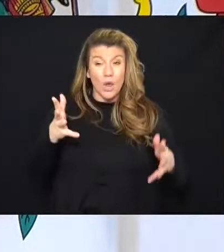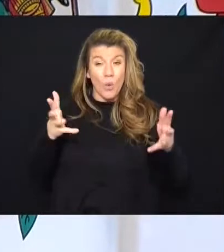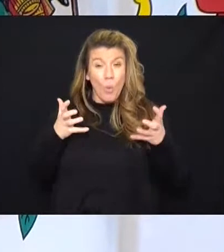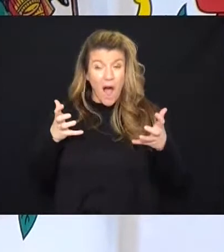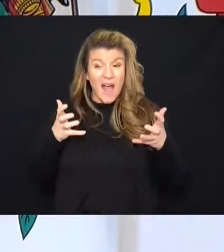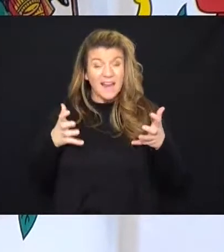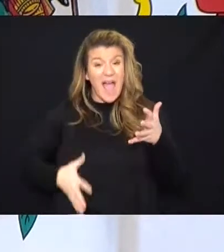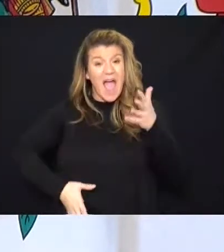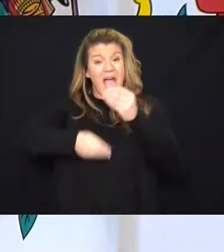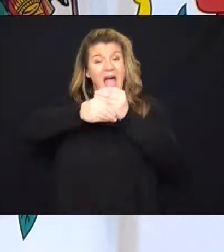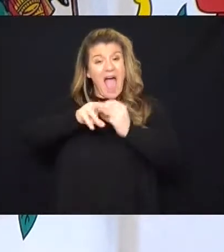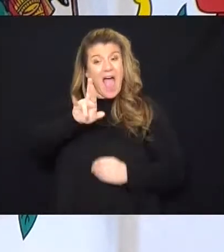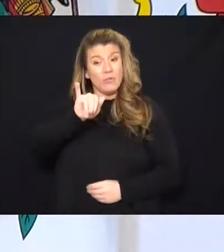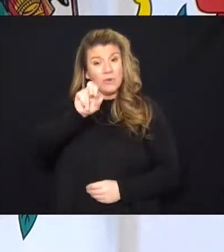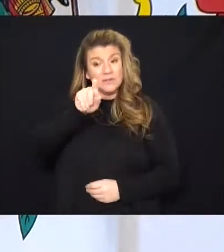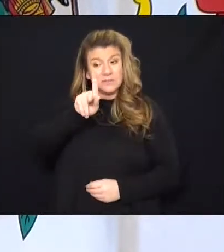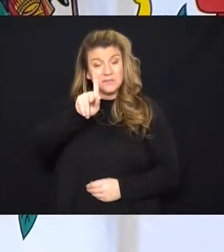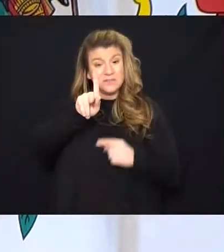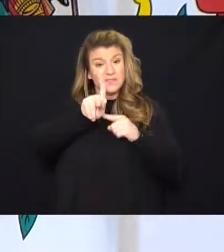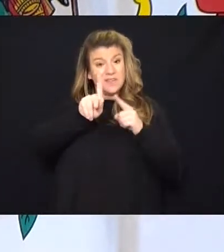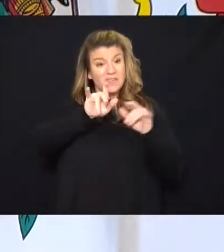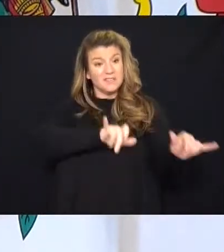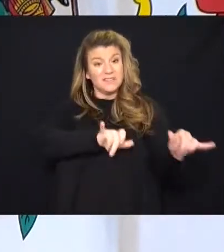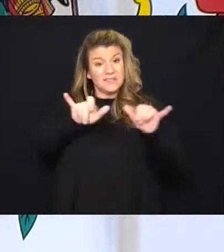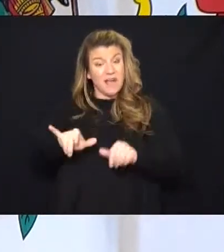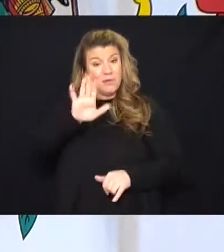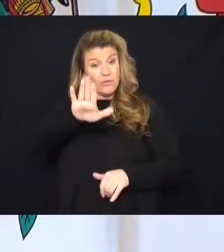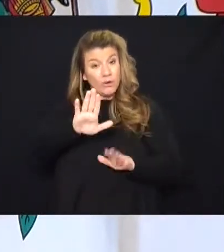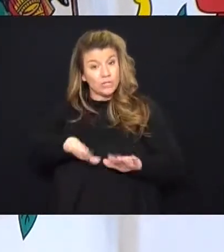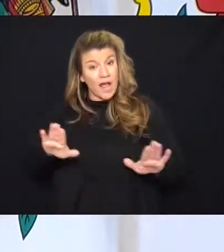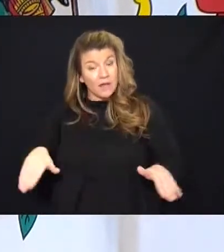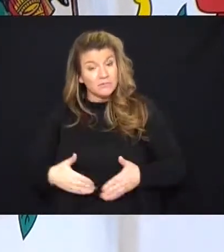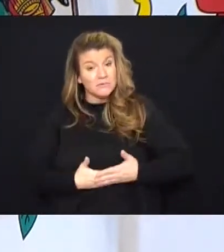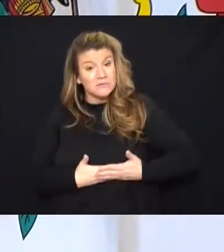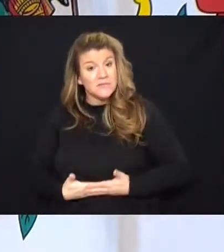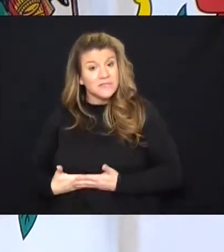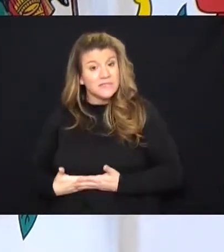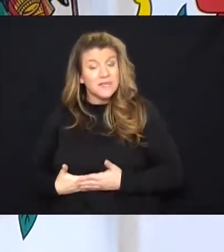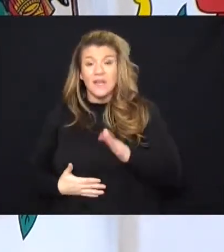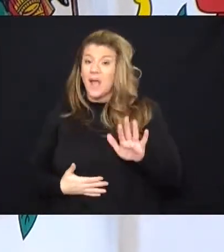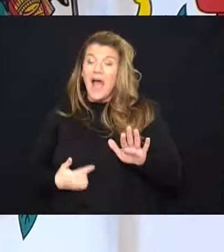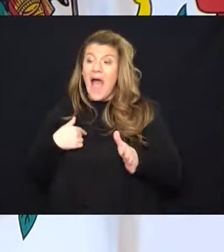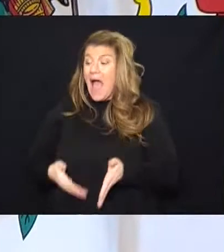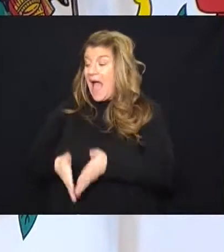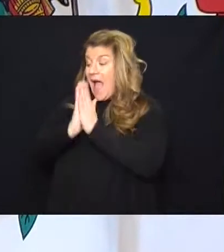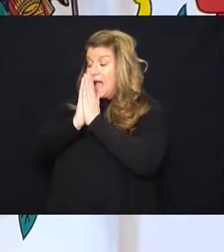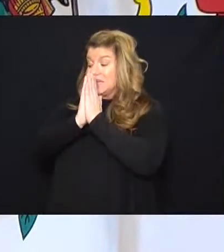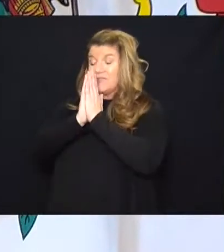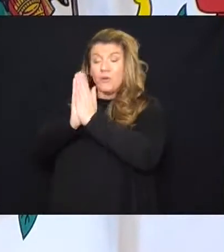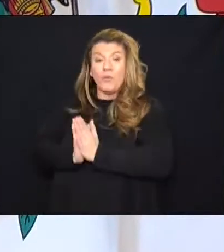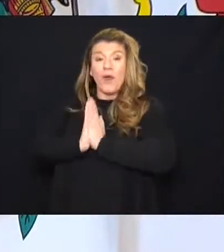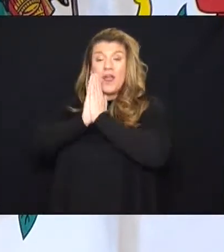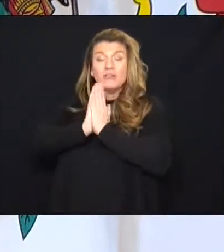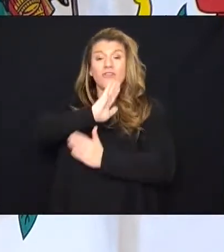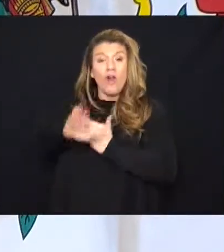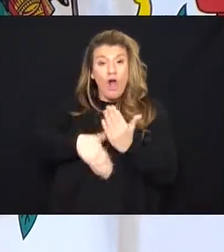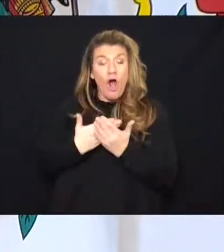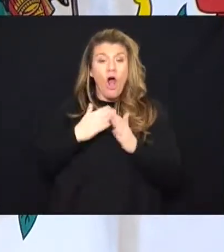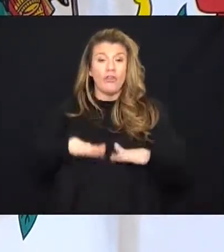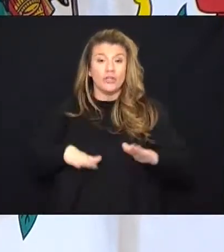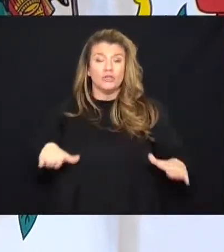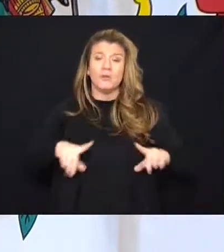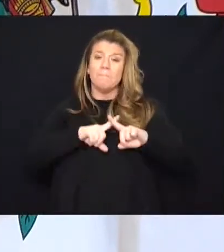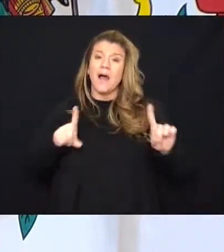level of risk that could be your child? I ask for prayers for all those children and everything, but